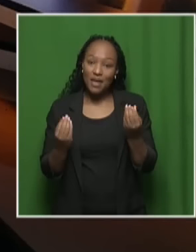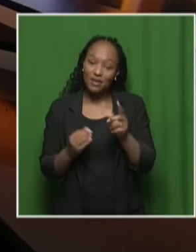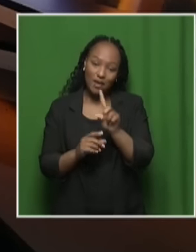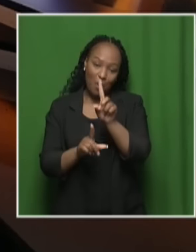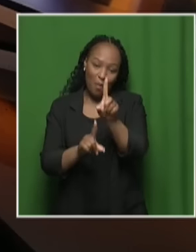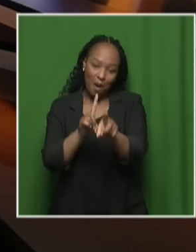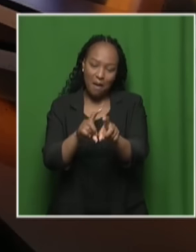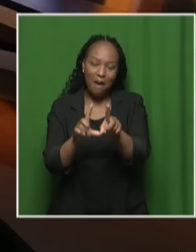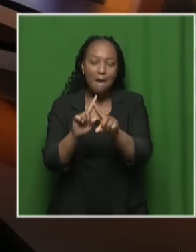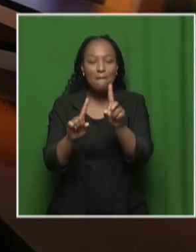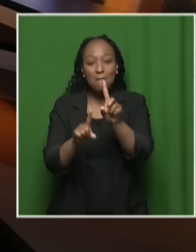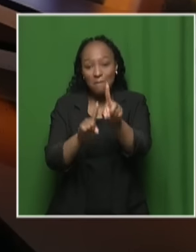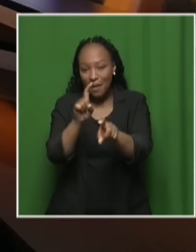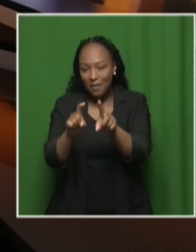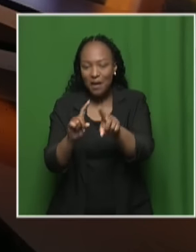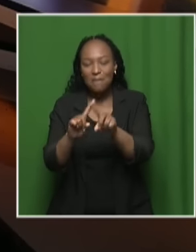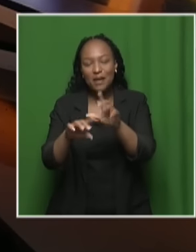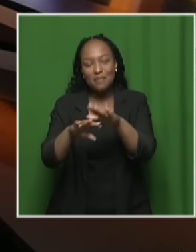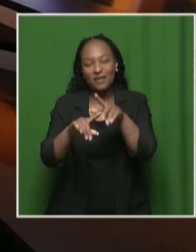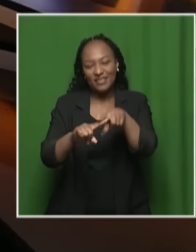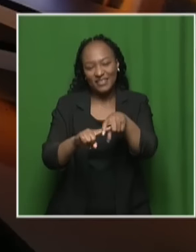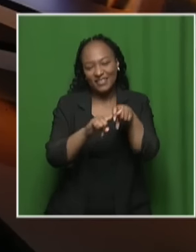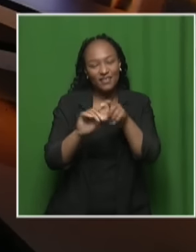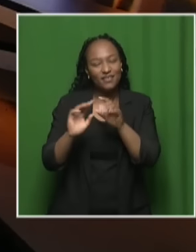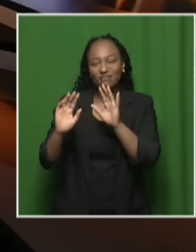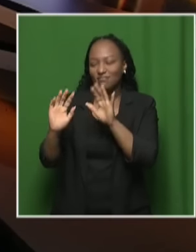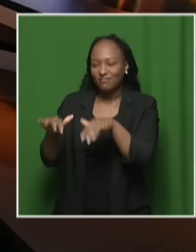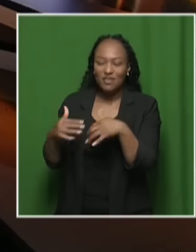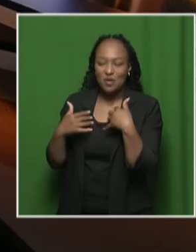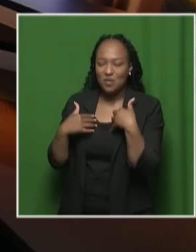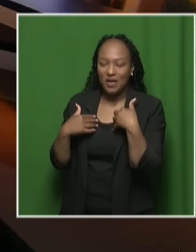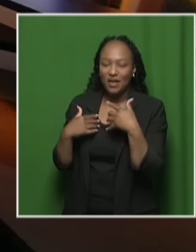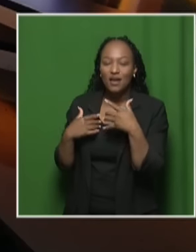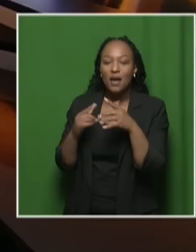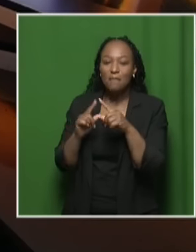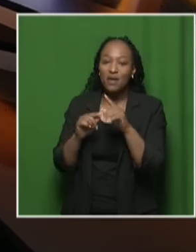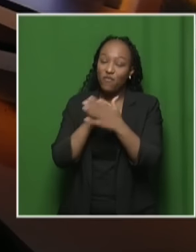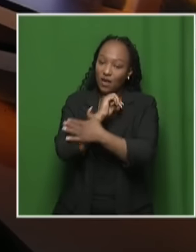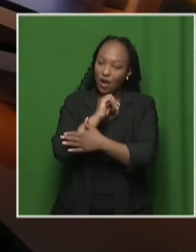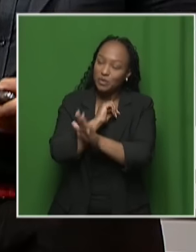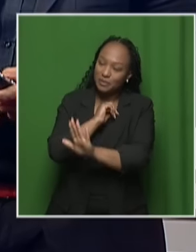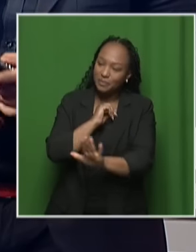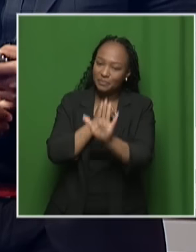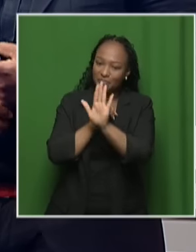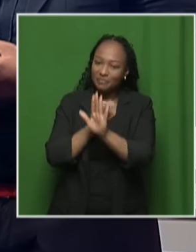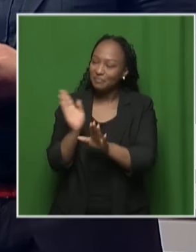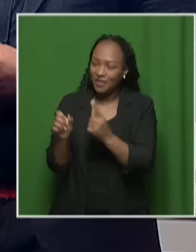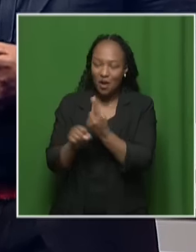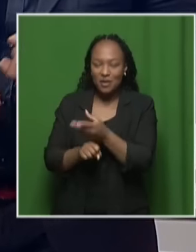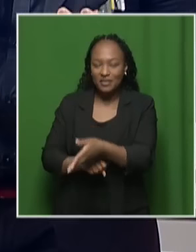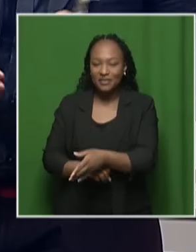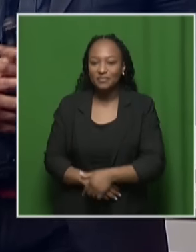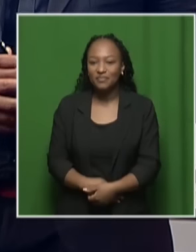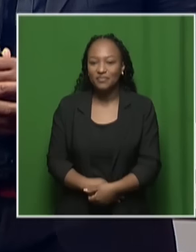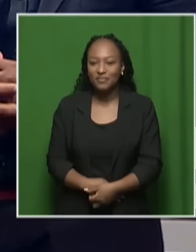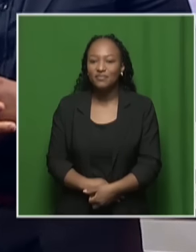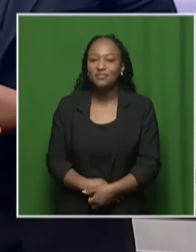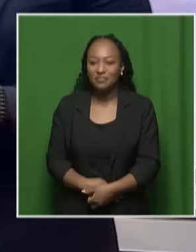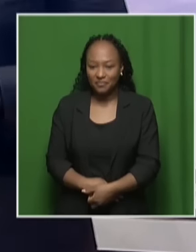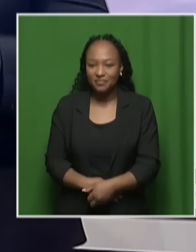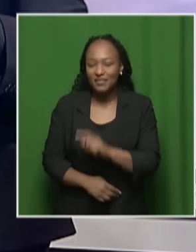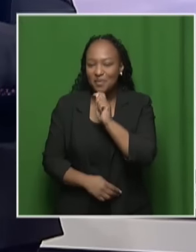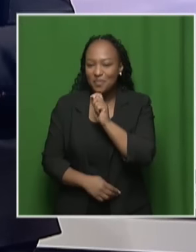I'll park them so that you can tell us what the forecast is for the country. All right. I'm always here. All right, good